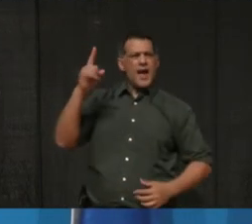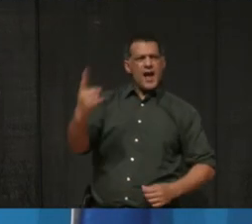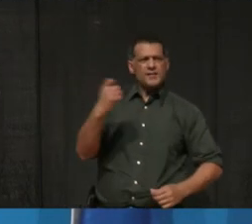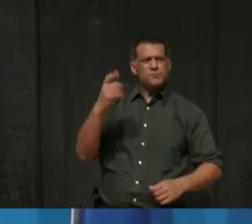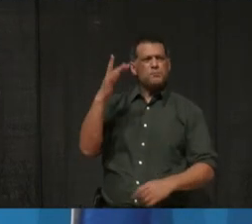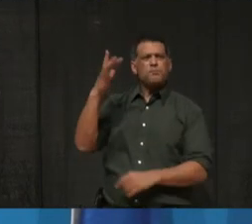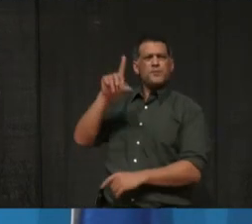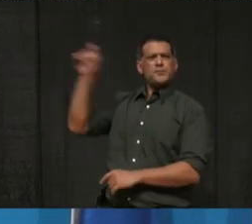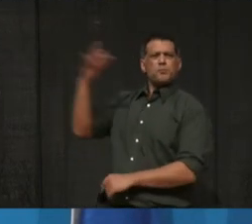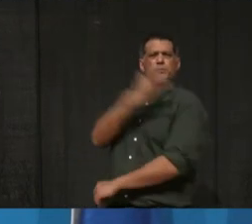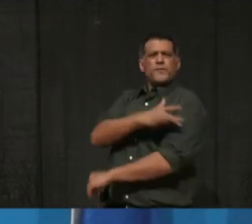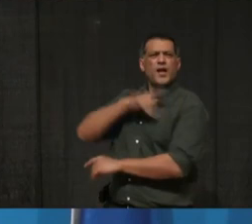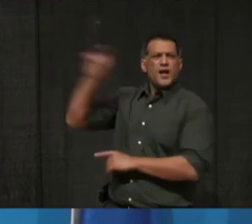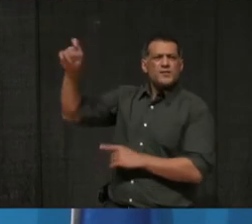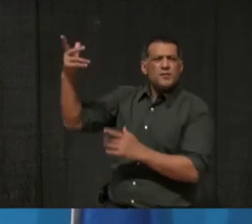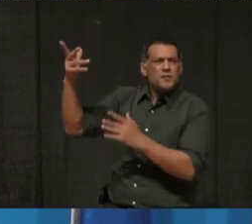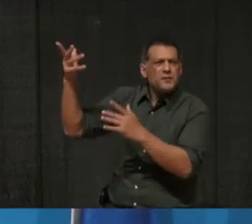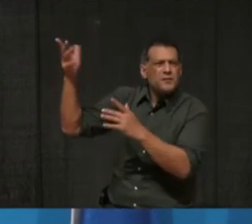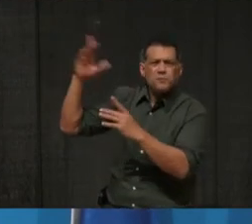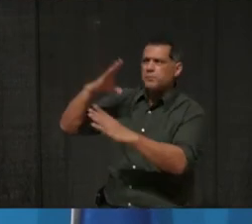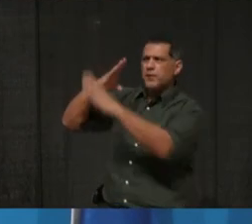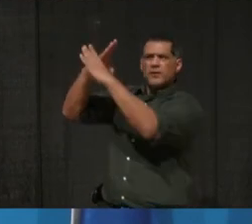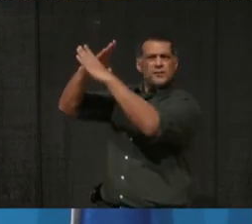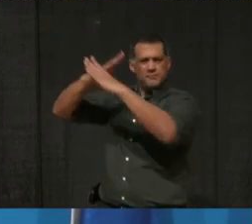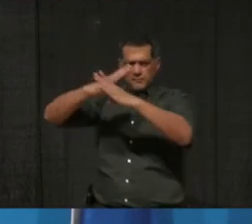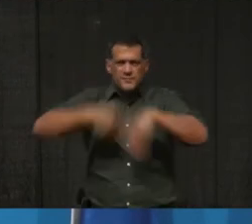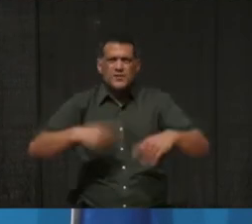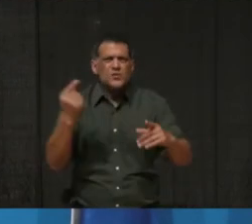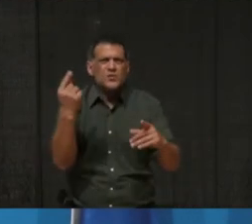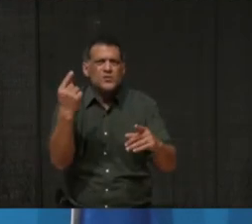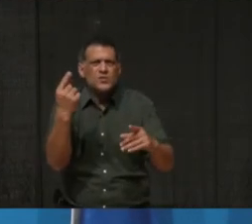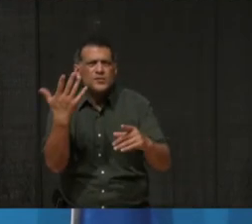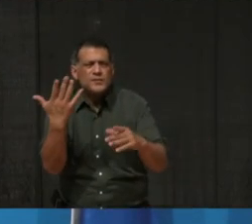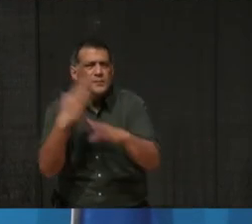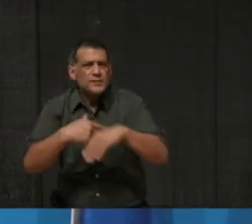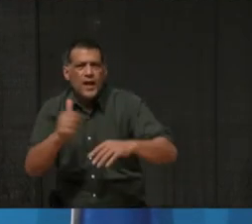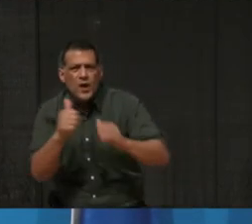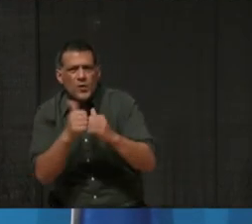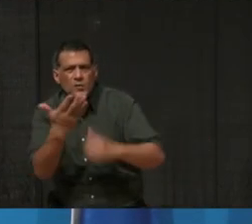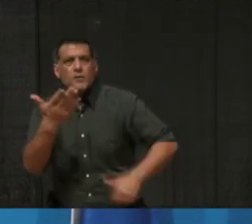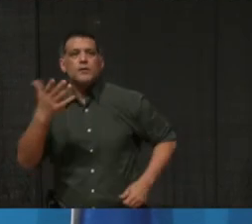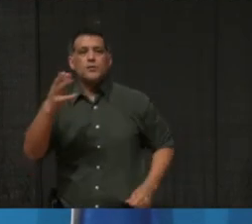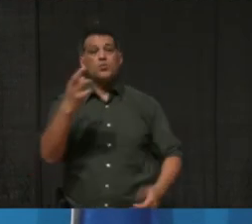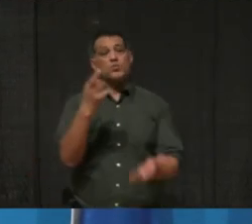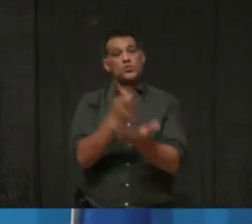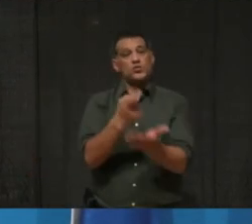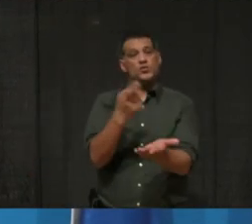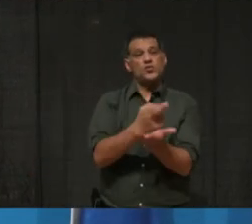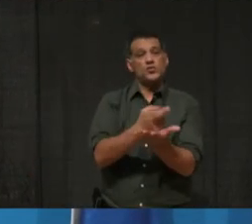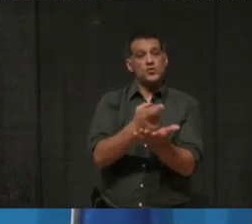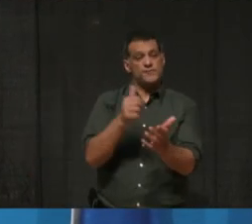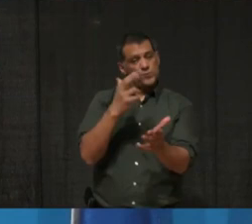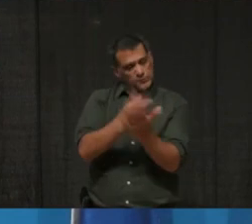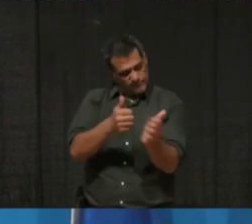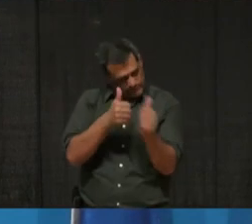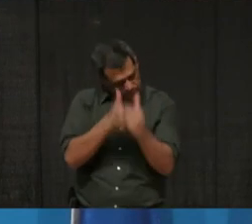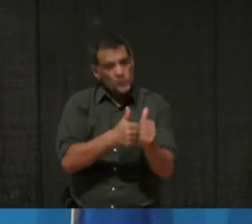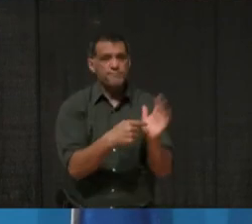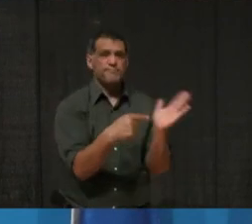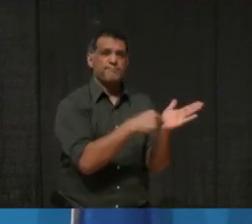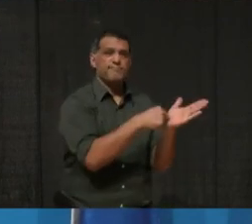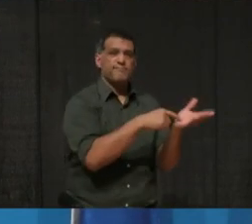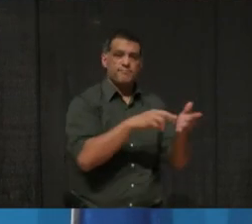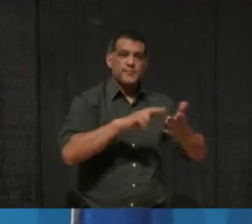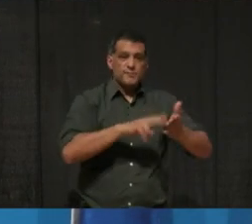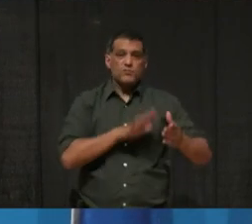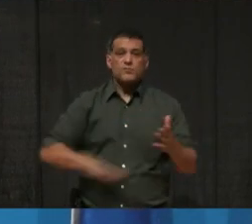barriers? Thanks for the question, Stephanie. So as I understand it, aside from resourcing, which is a challenge certainly for the number of workplaces and the number